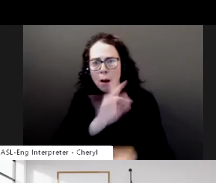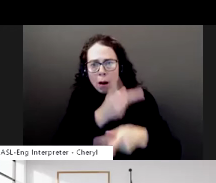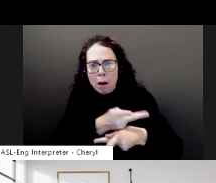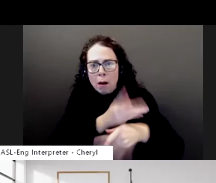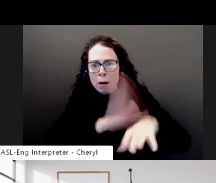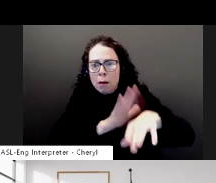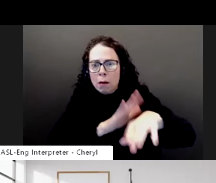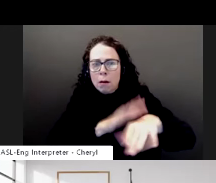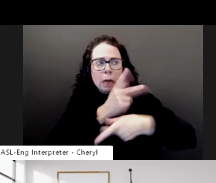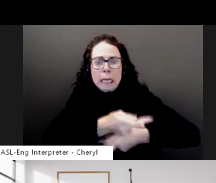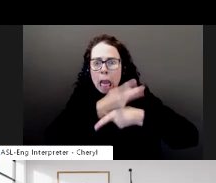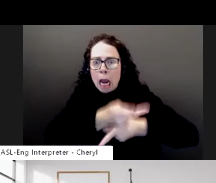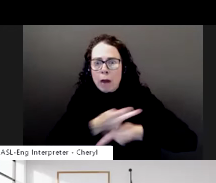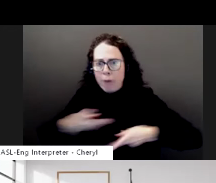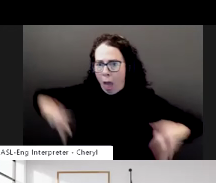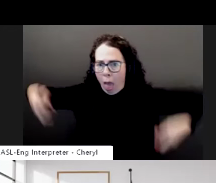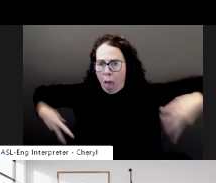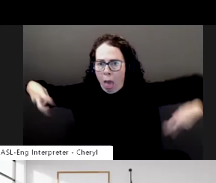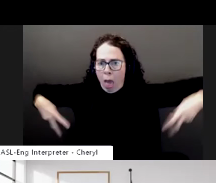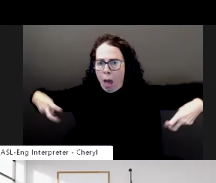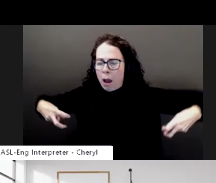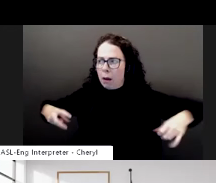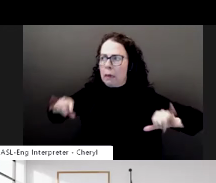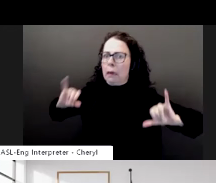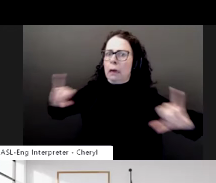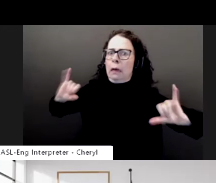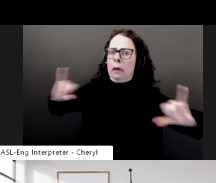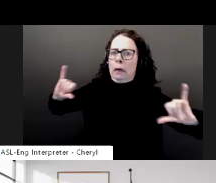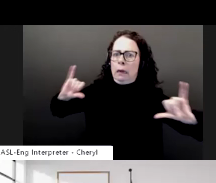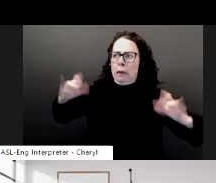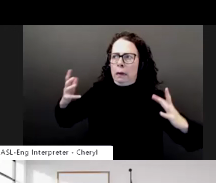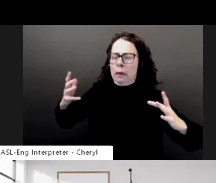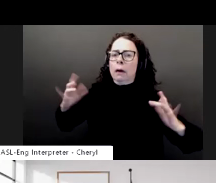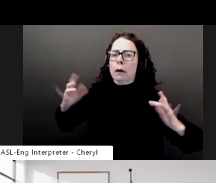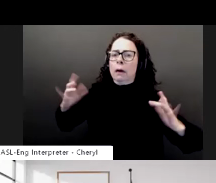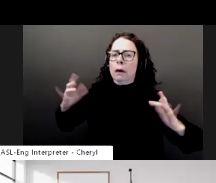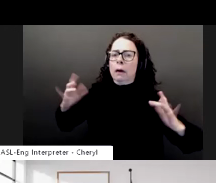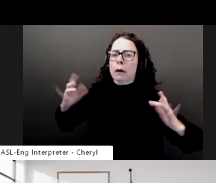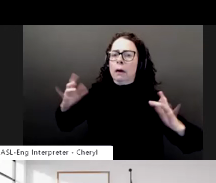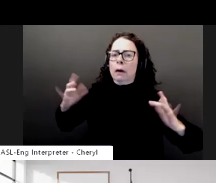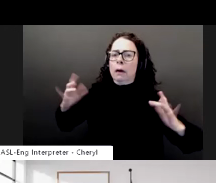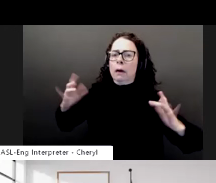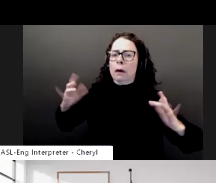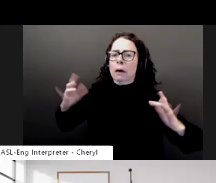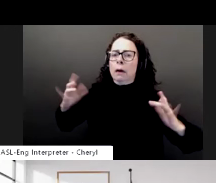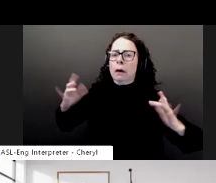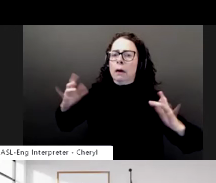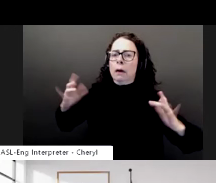that's great that you now know that there are pickpockets, but unless you know how the pickpockets,